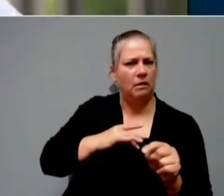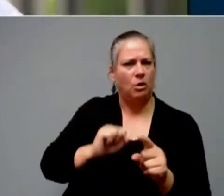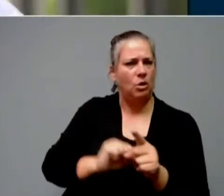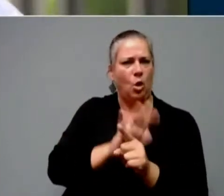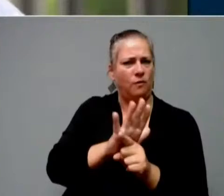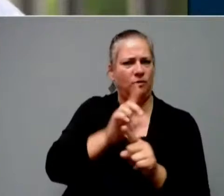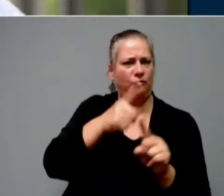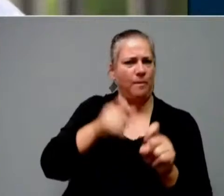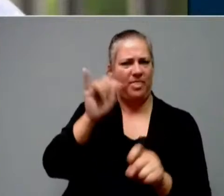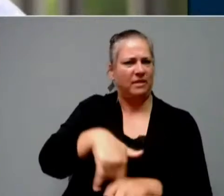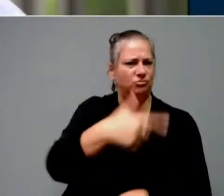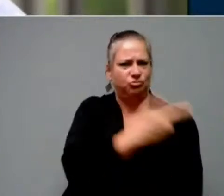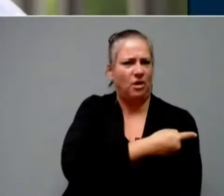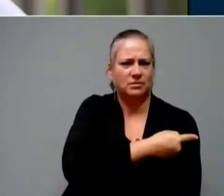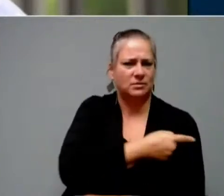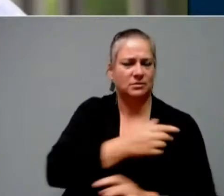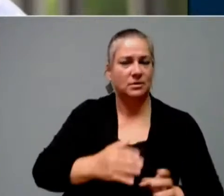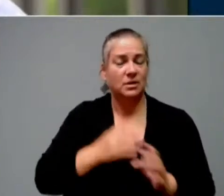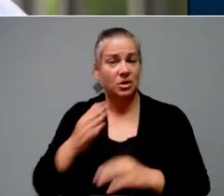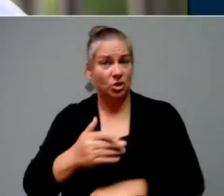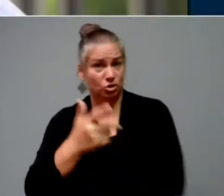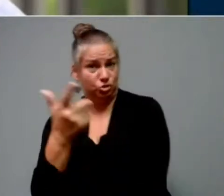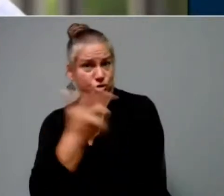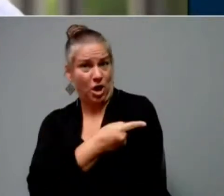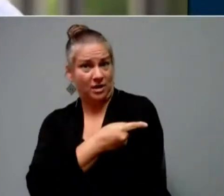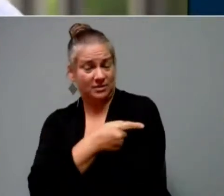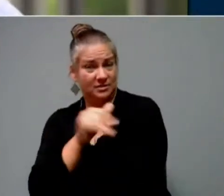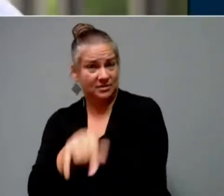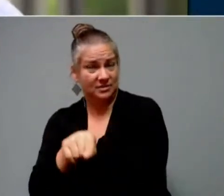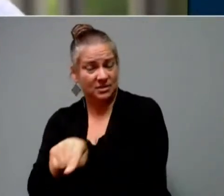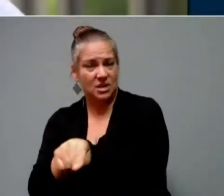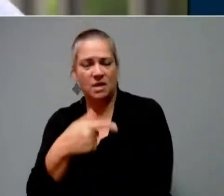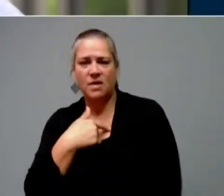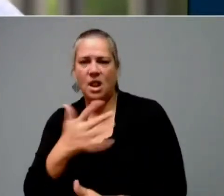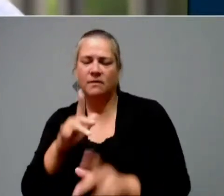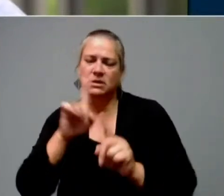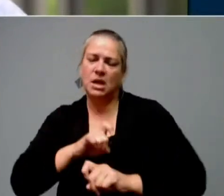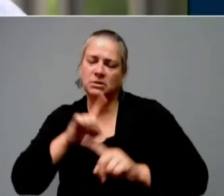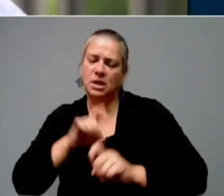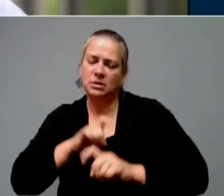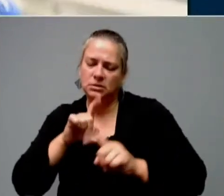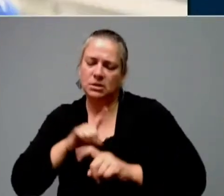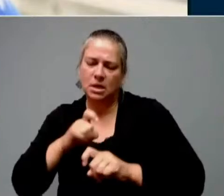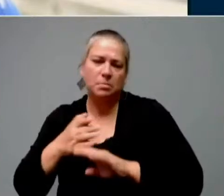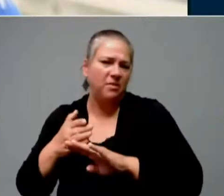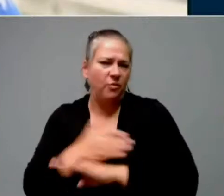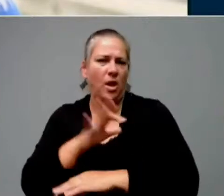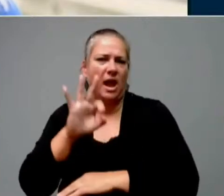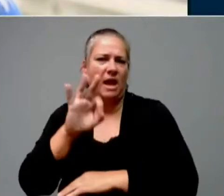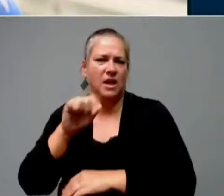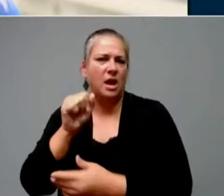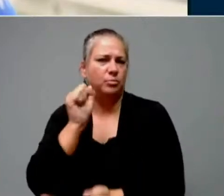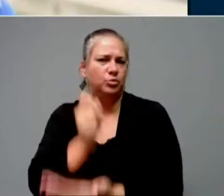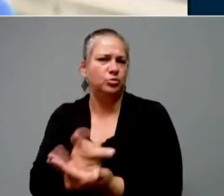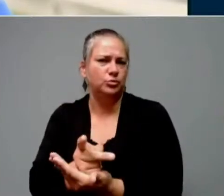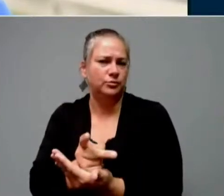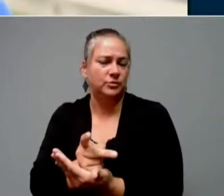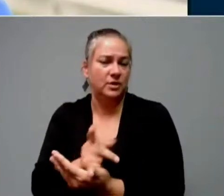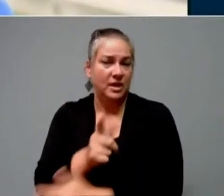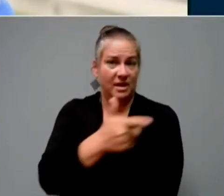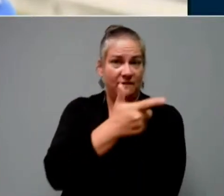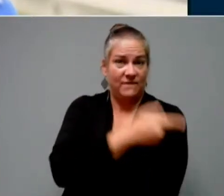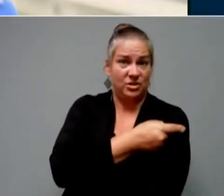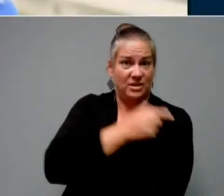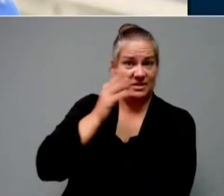vaccinated. Vaccines have undergone extensive and rigorous testing prior to FDA authorization. Vaccine side effects are